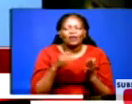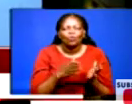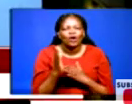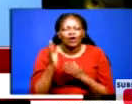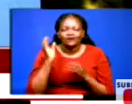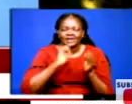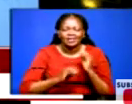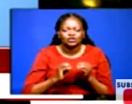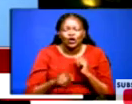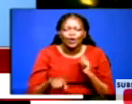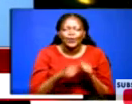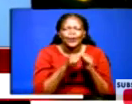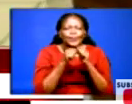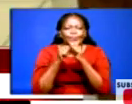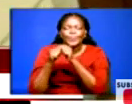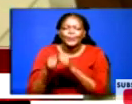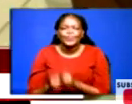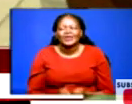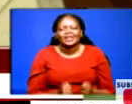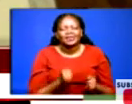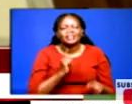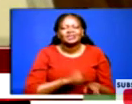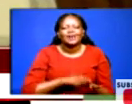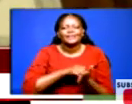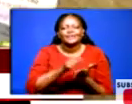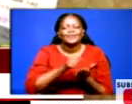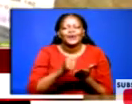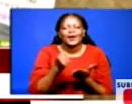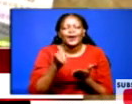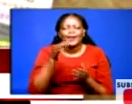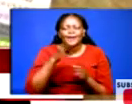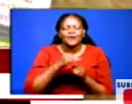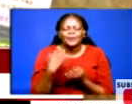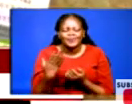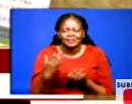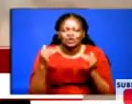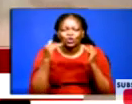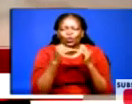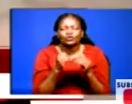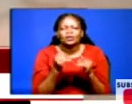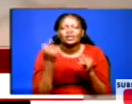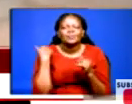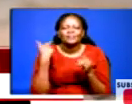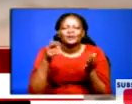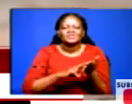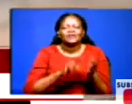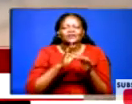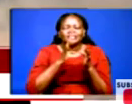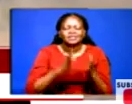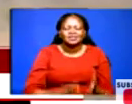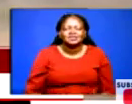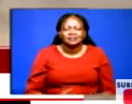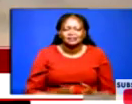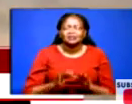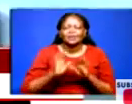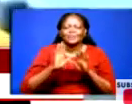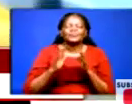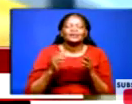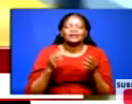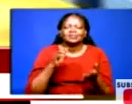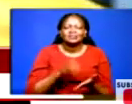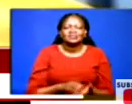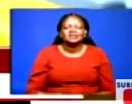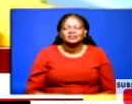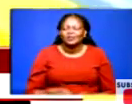election malpractice, while printing ballot papers equal to the number of registered voters prevented cases of ballot stuffing.